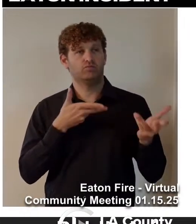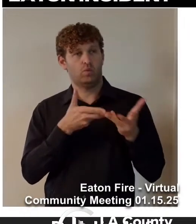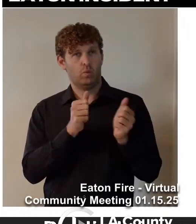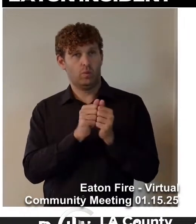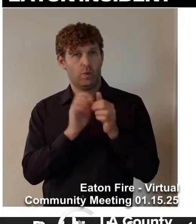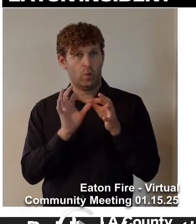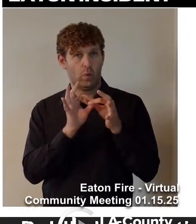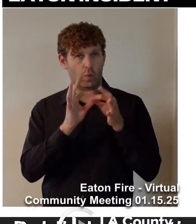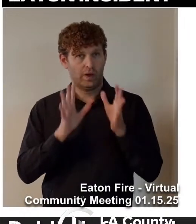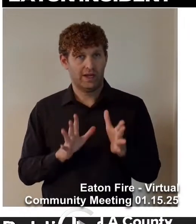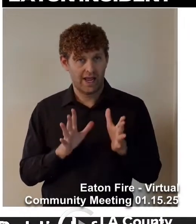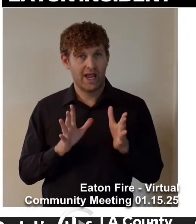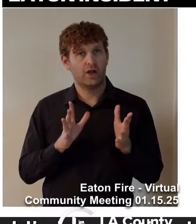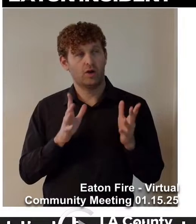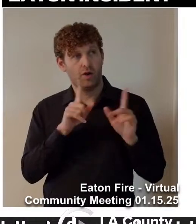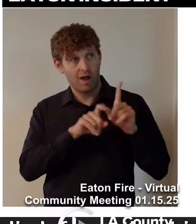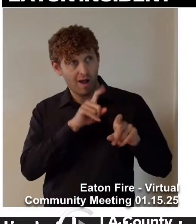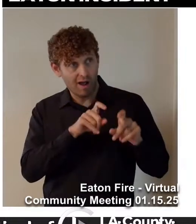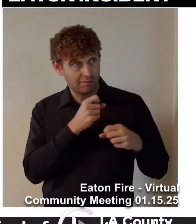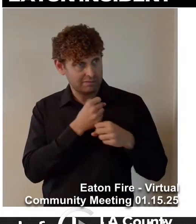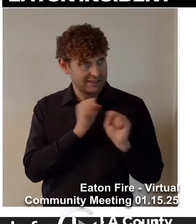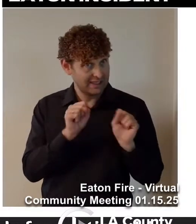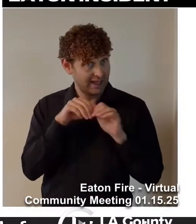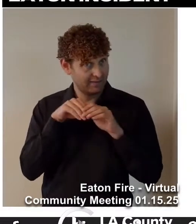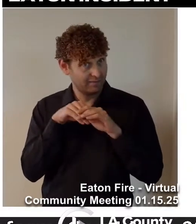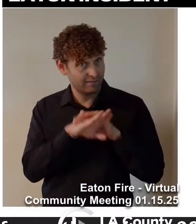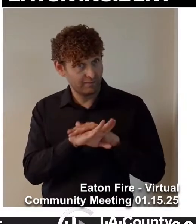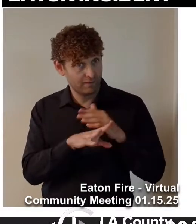safe to be re-entered can be re-entered. So it